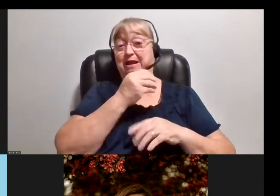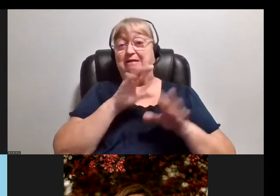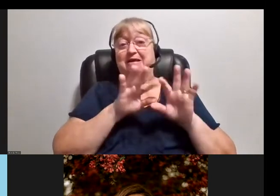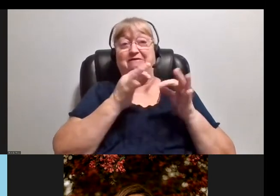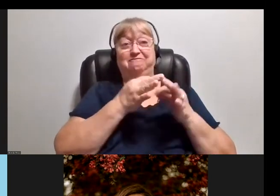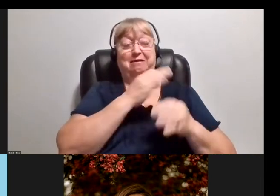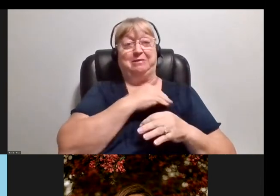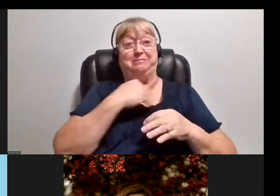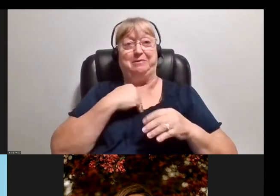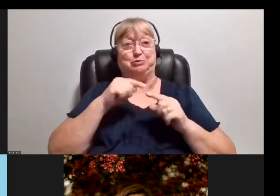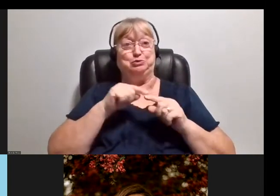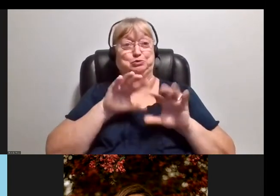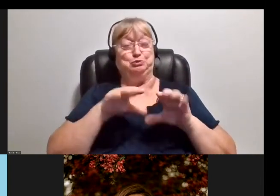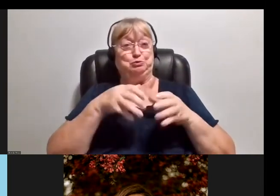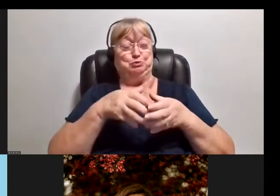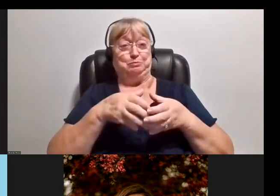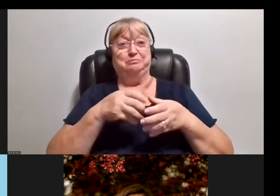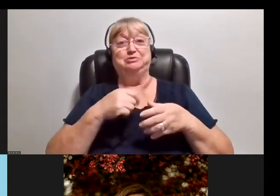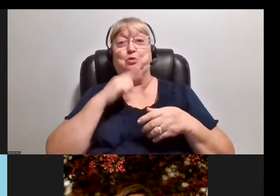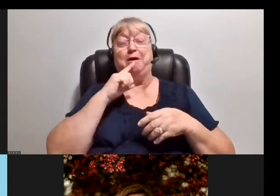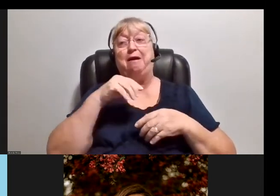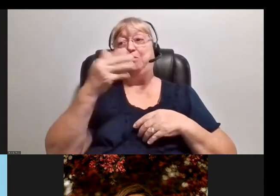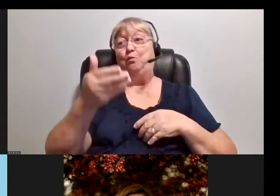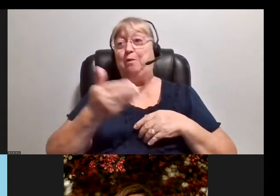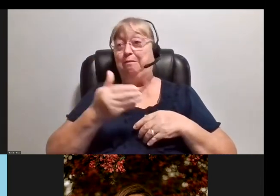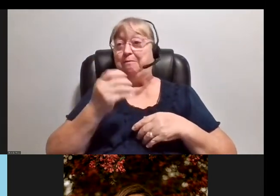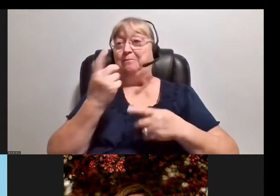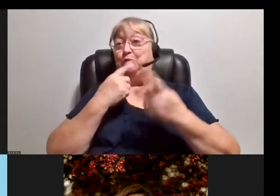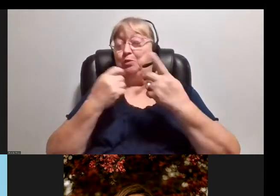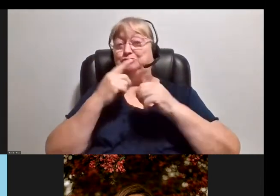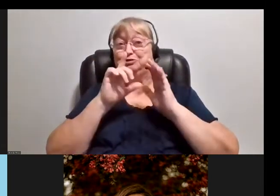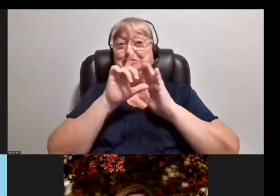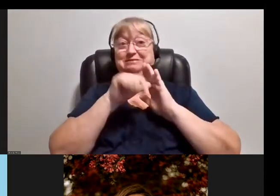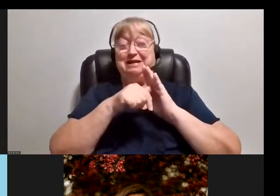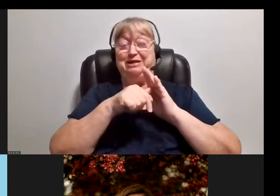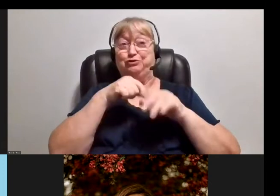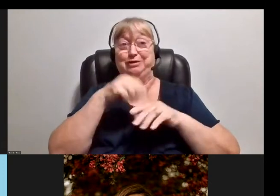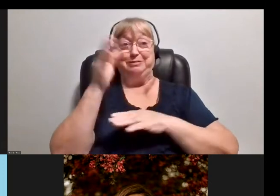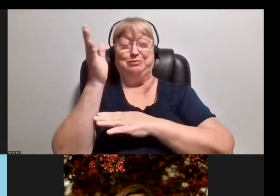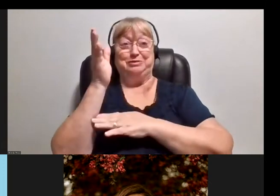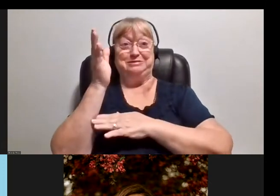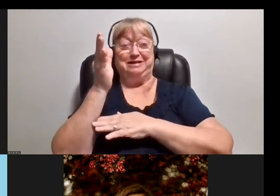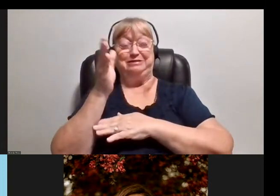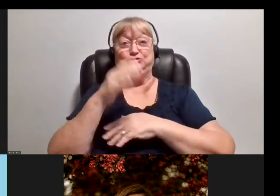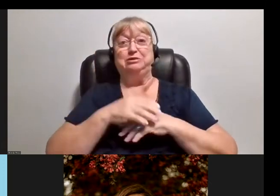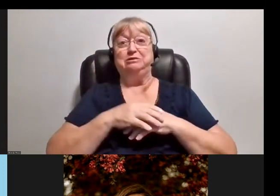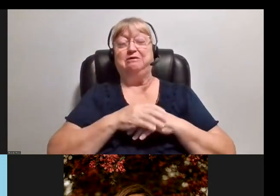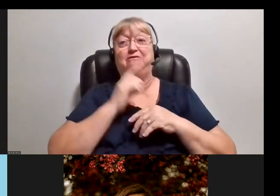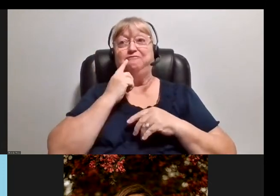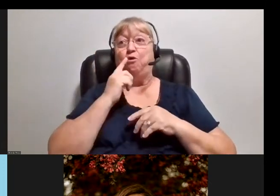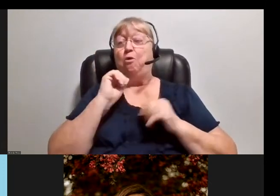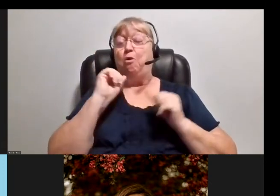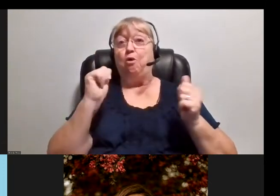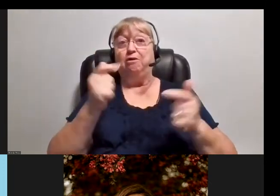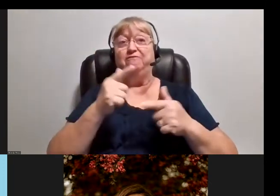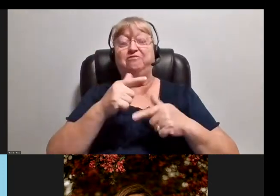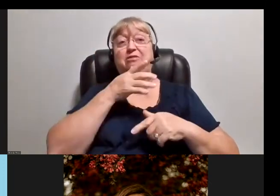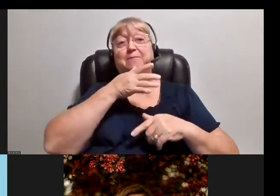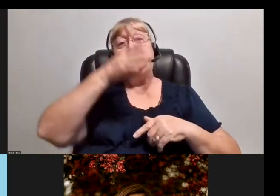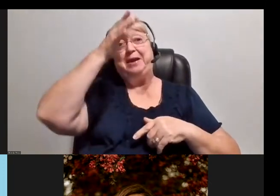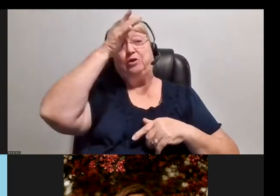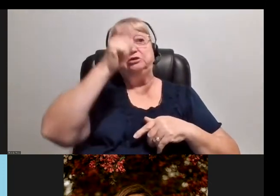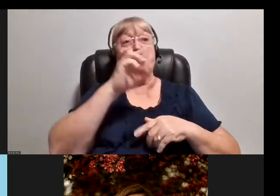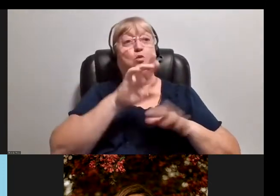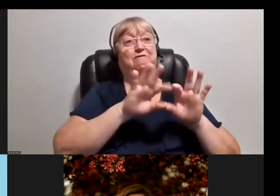member to the group. So I welcome the questions later on in the presentation of all of the parents or